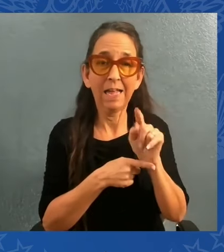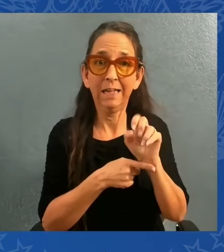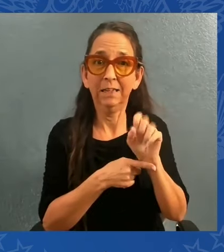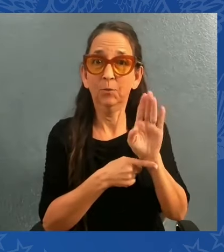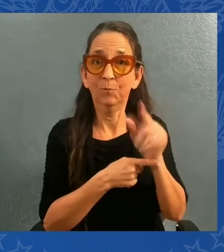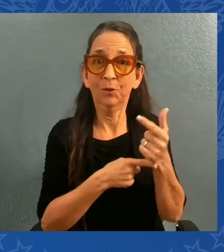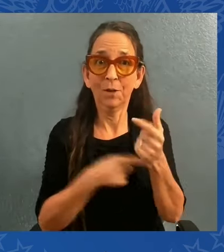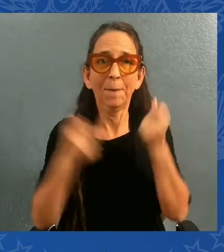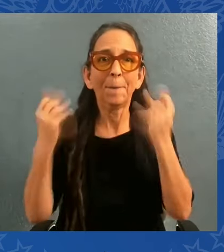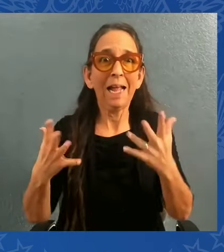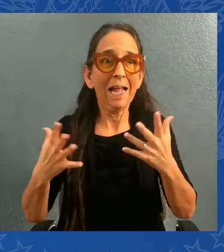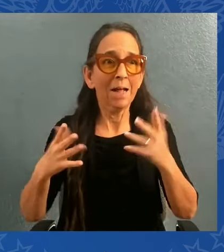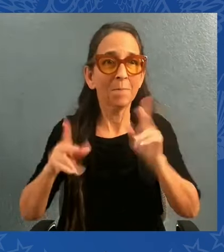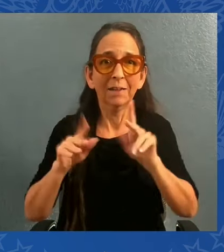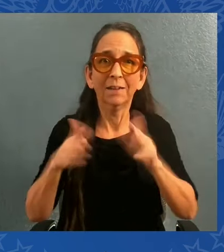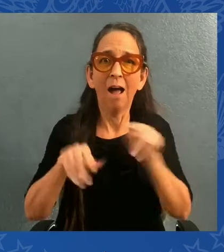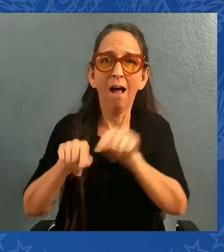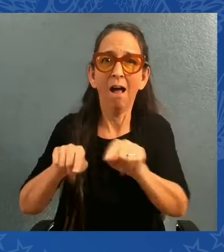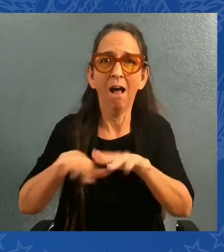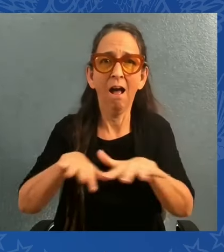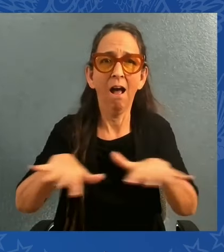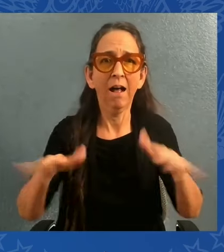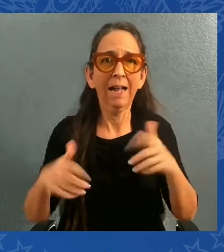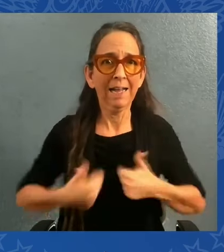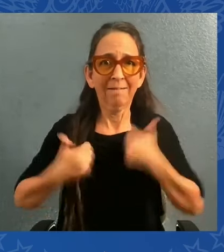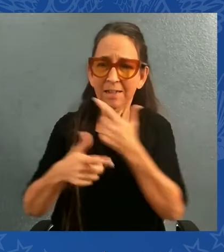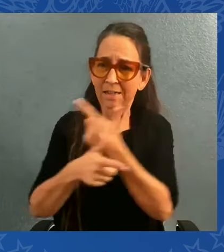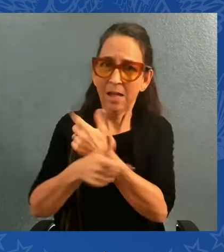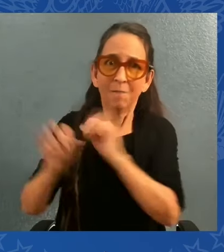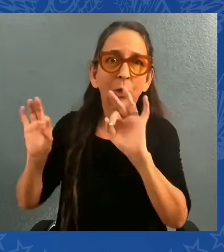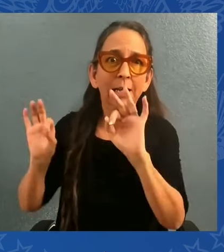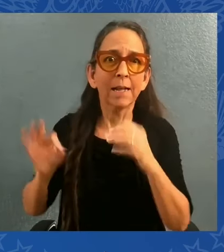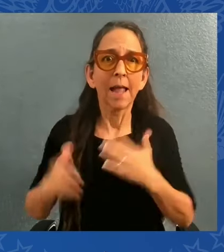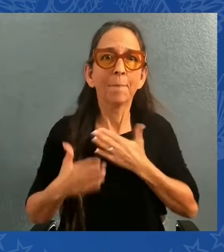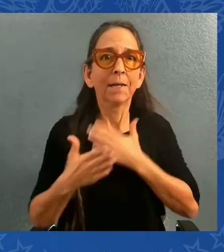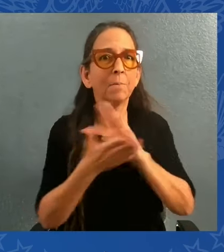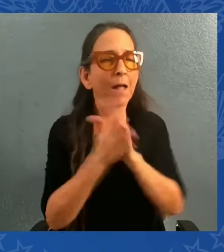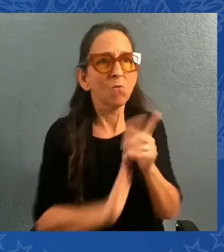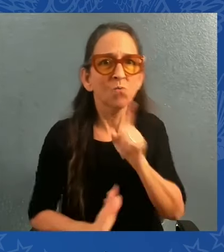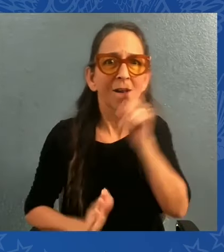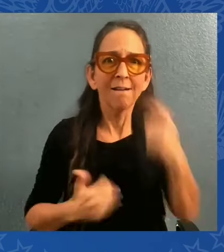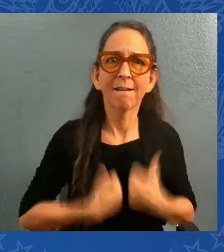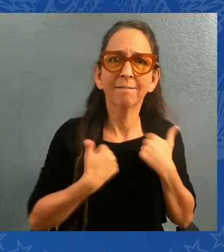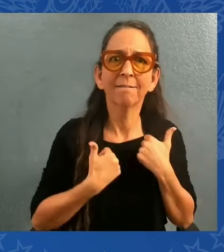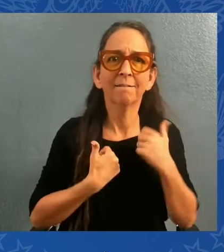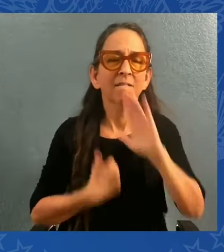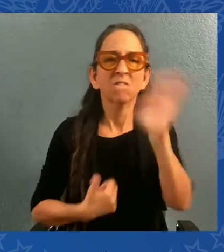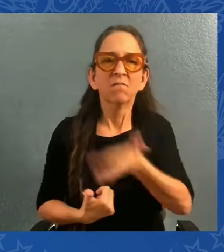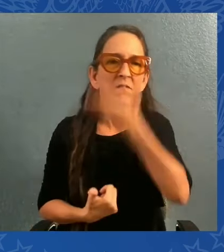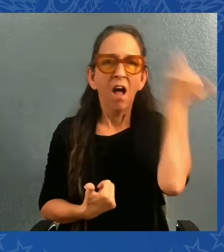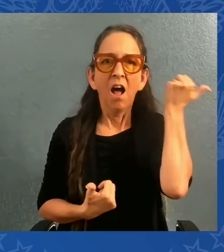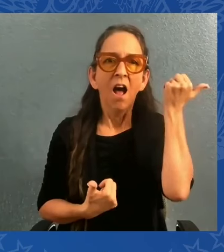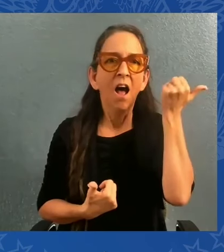real. I'll never forget in Belleau Woods, visiting there to pay tribute